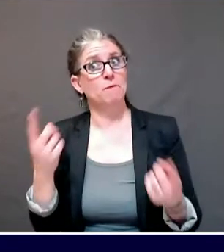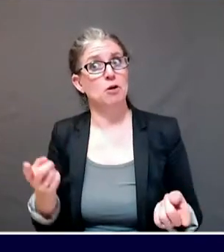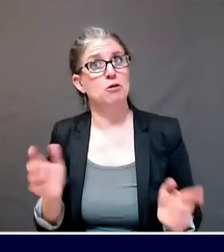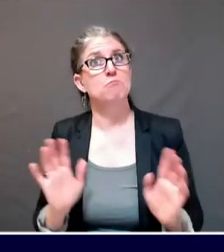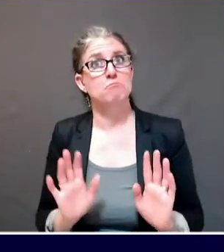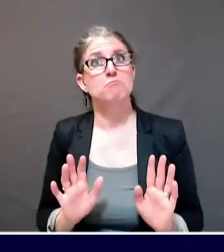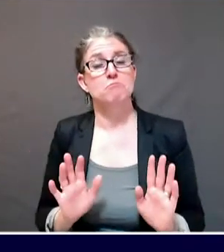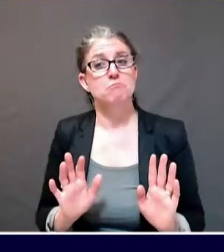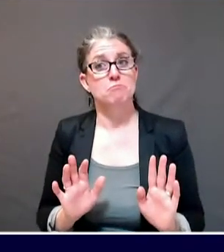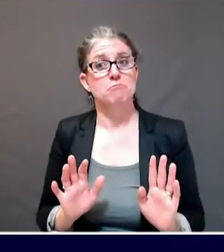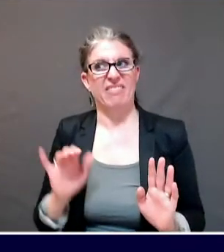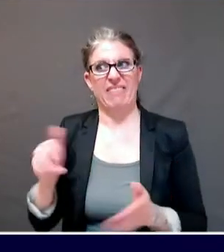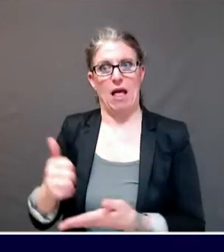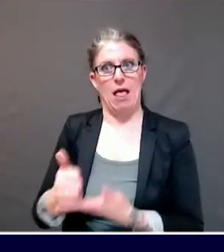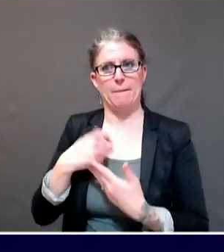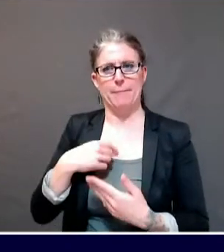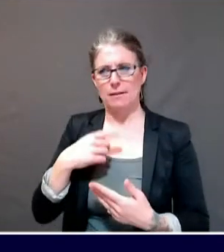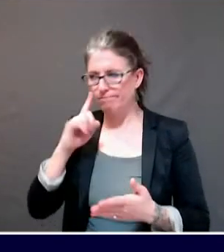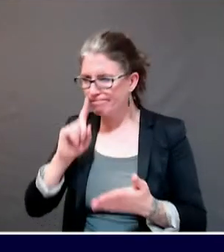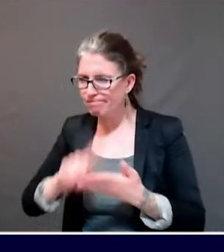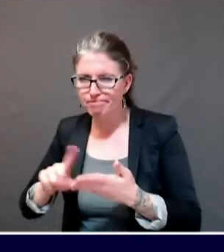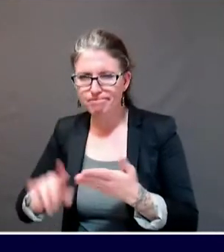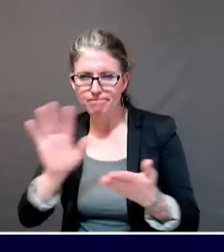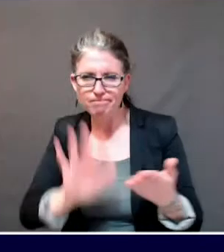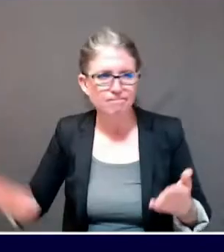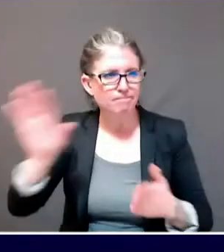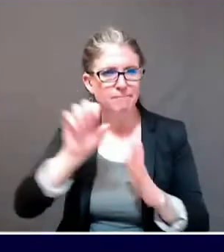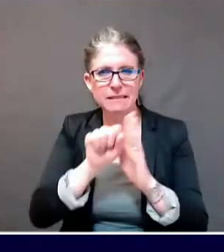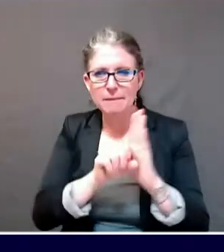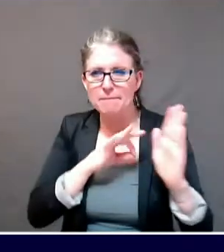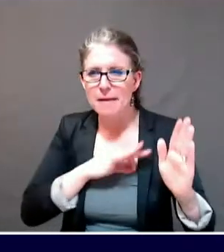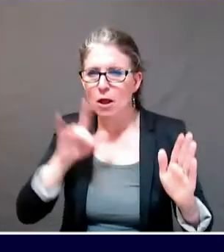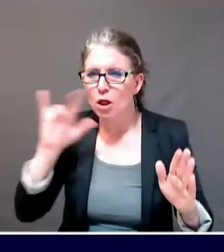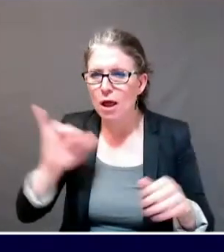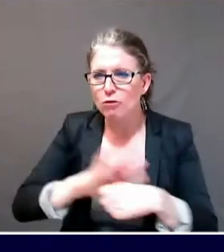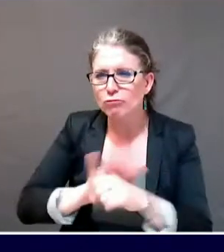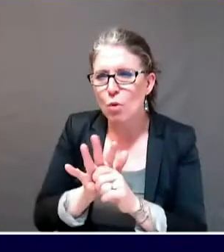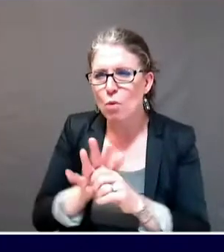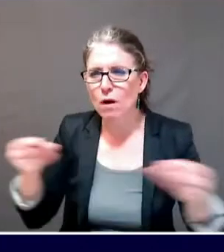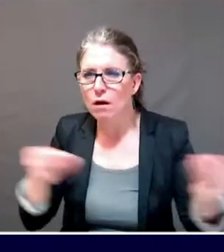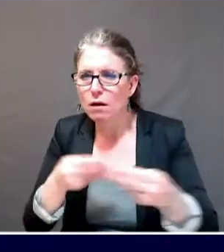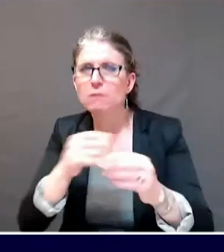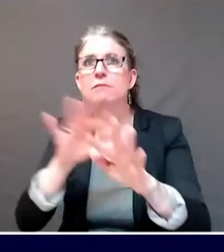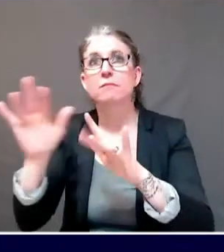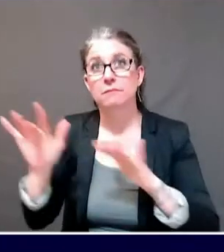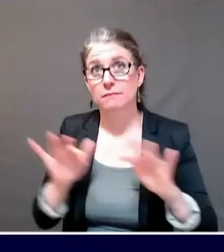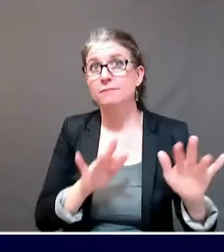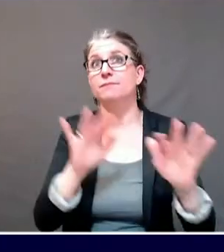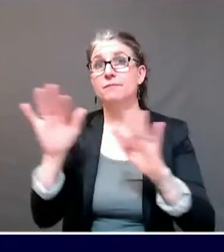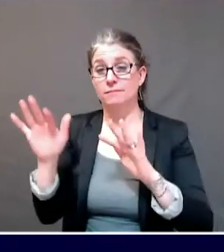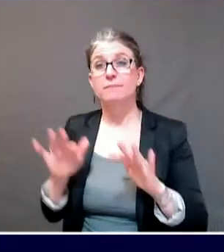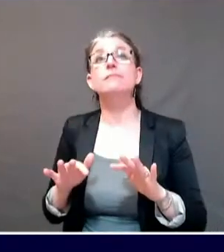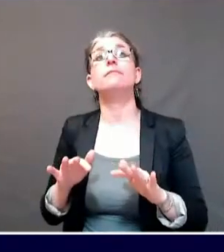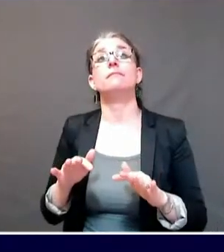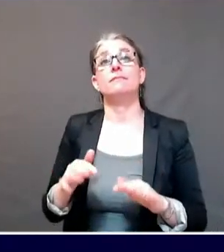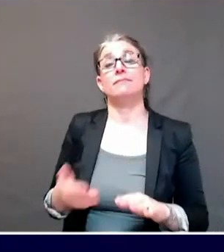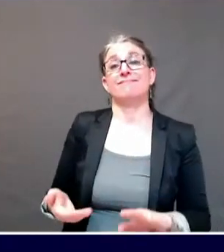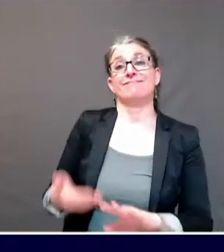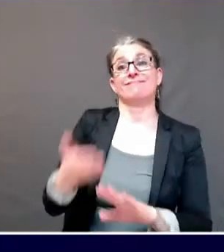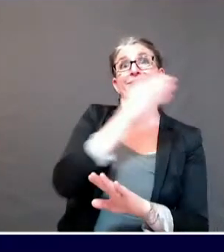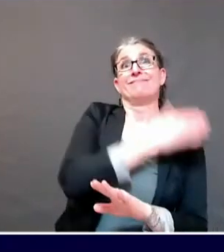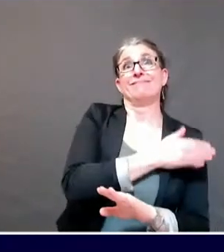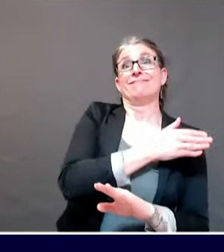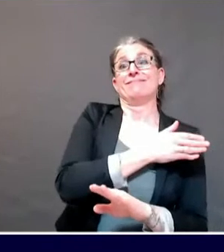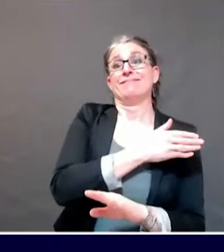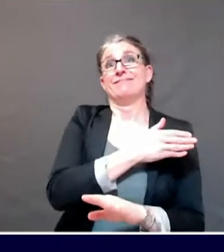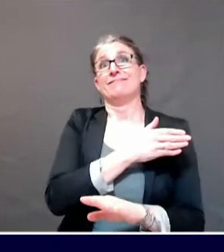have had back in, say, October. But all that being said, we have such a high number of cases that we still are